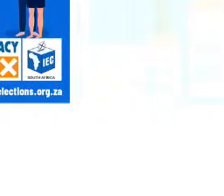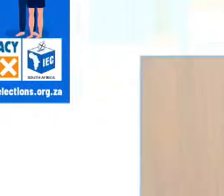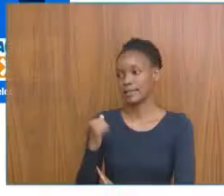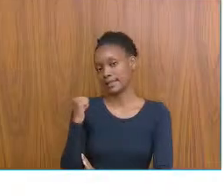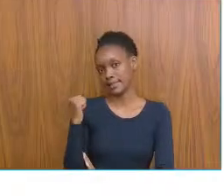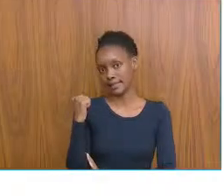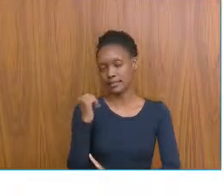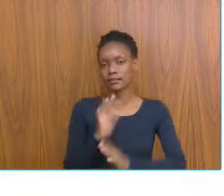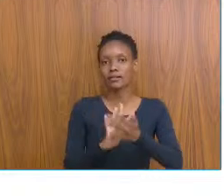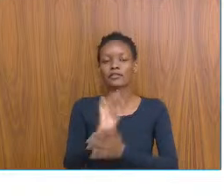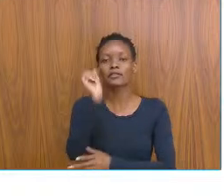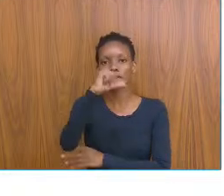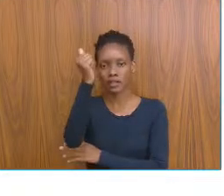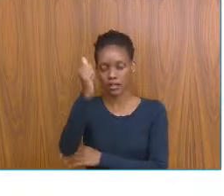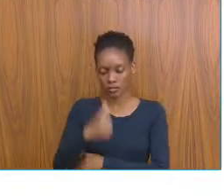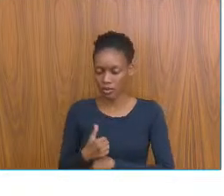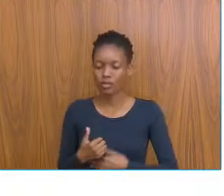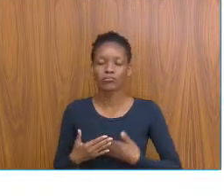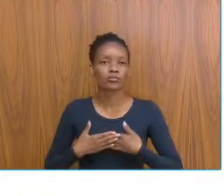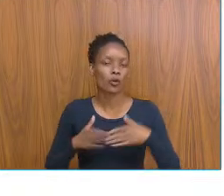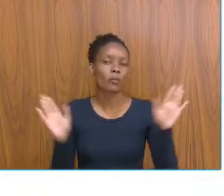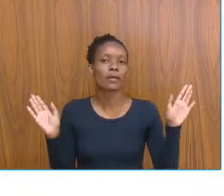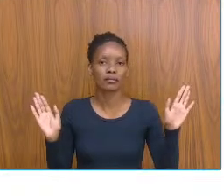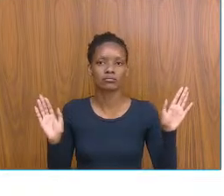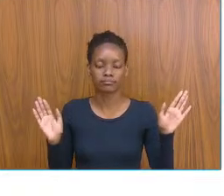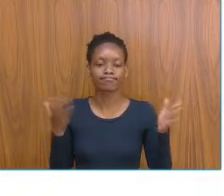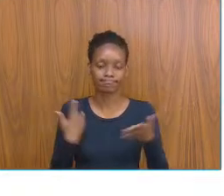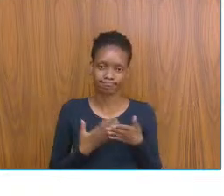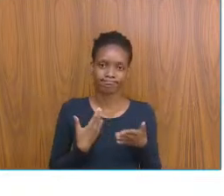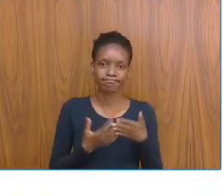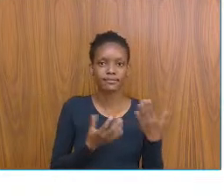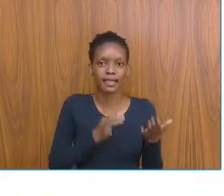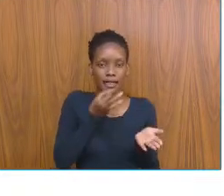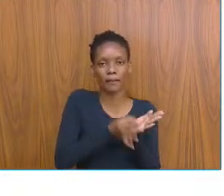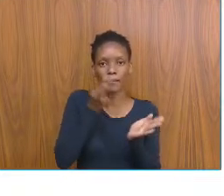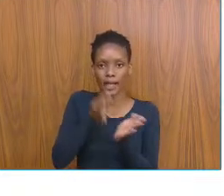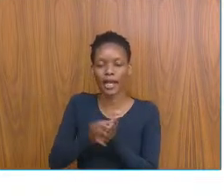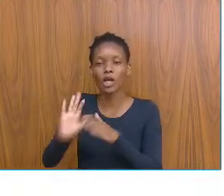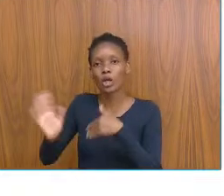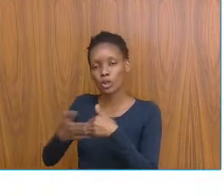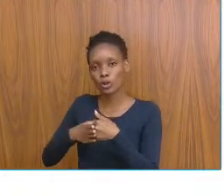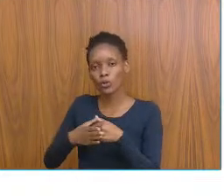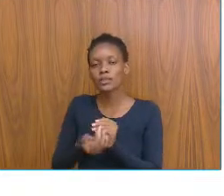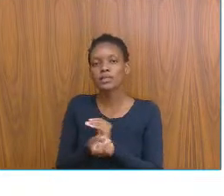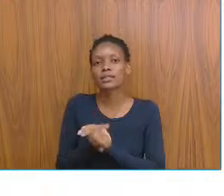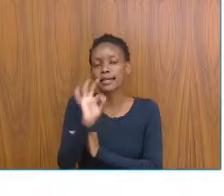15th of April, and will close on the 3rd of May.